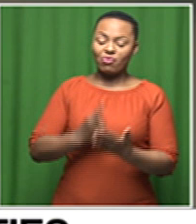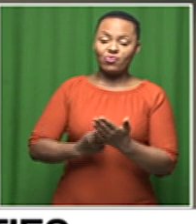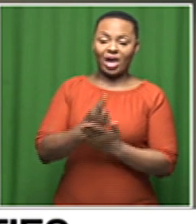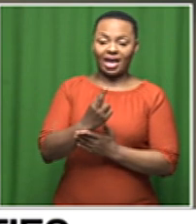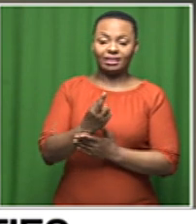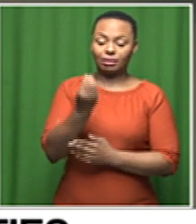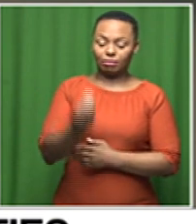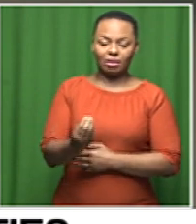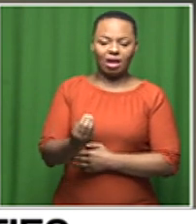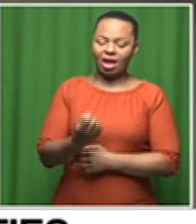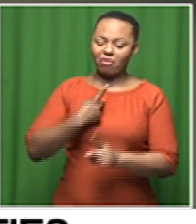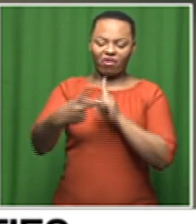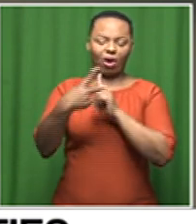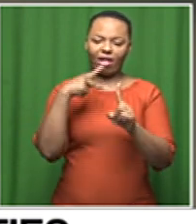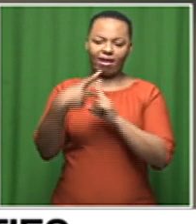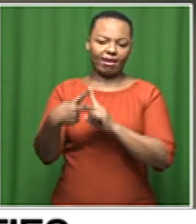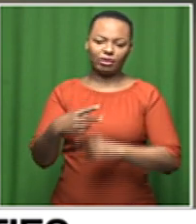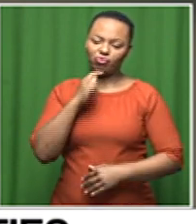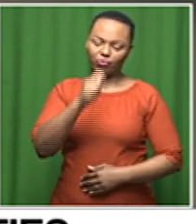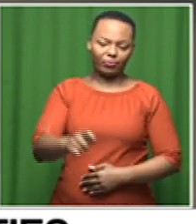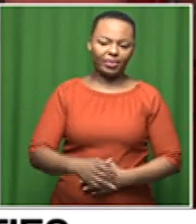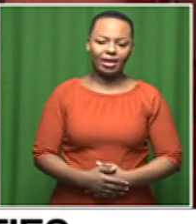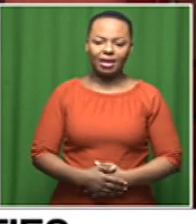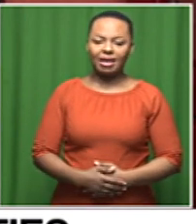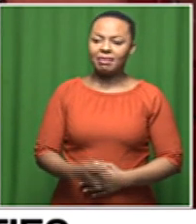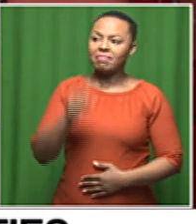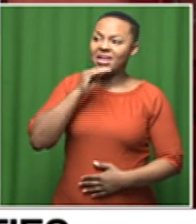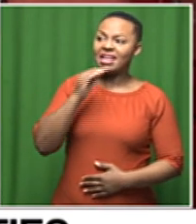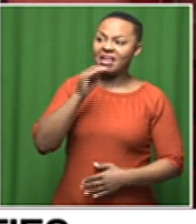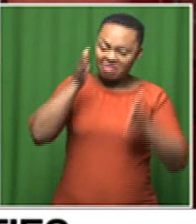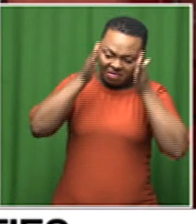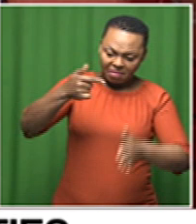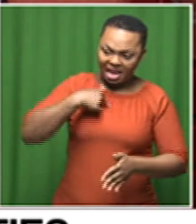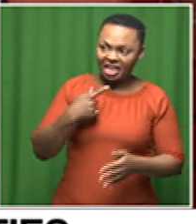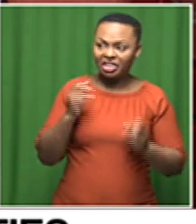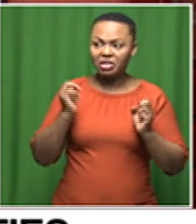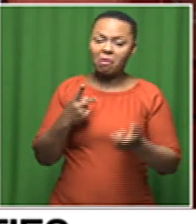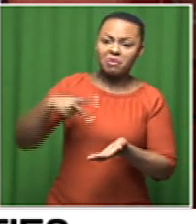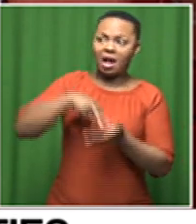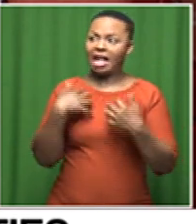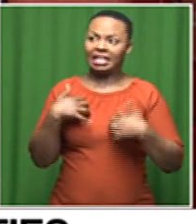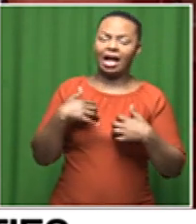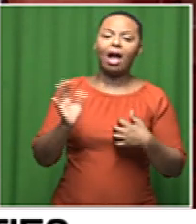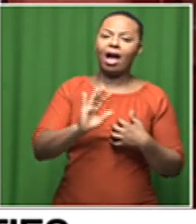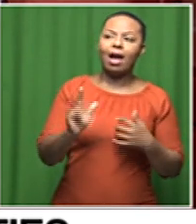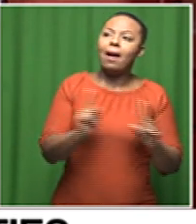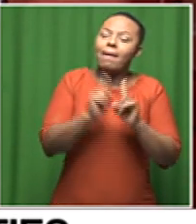proper help. I don't say they must jump at me. I'm not saying that.